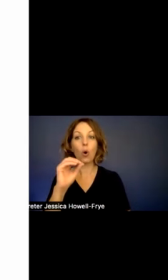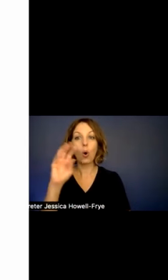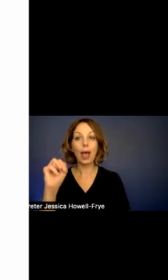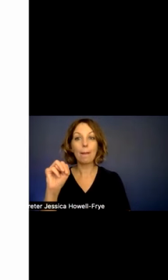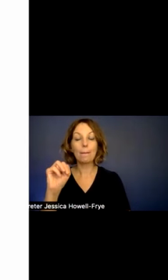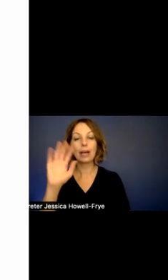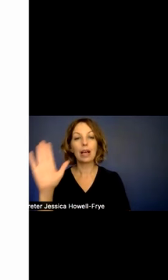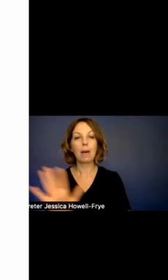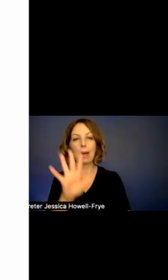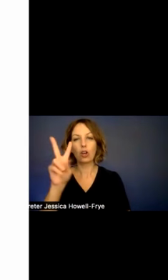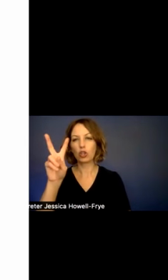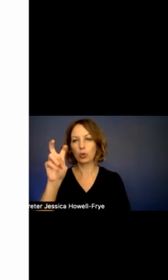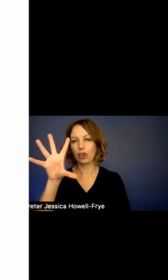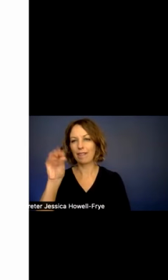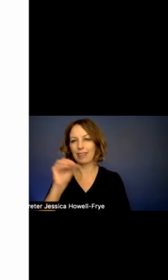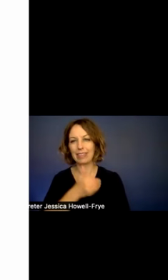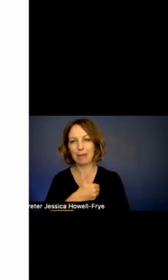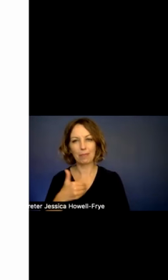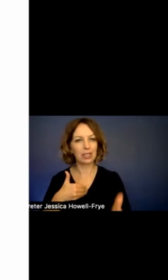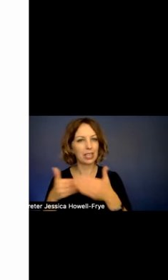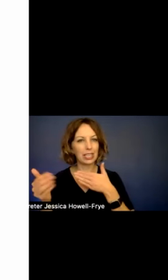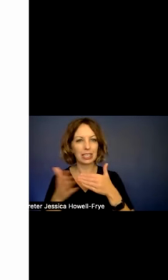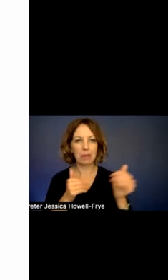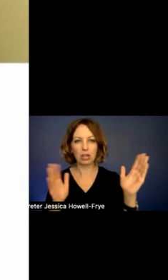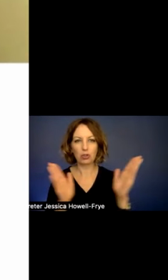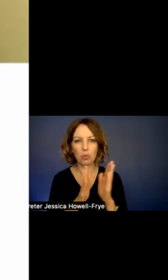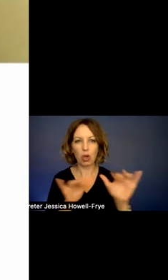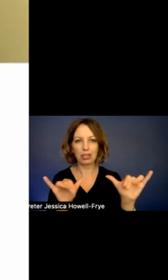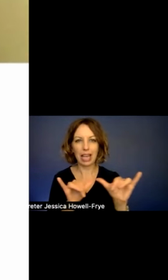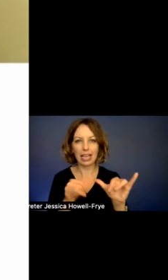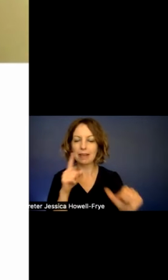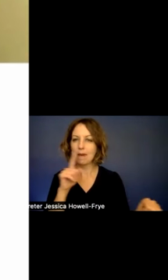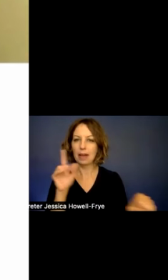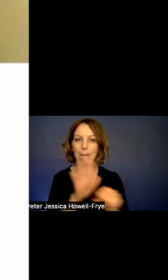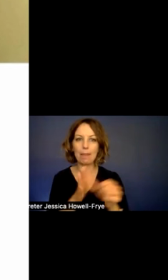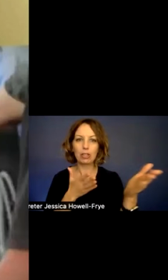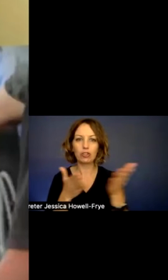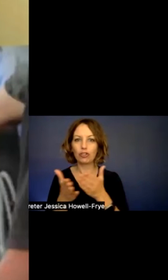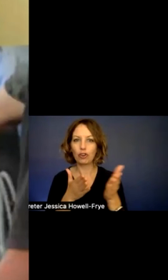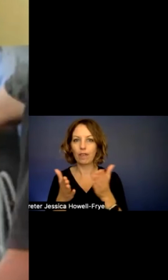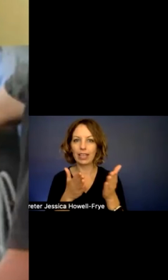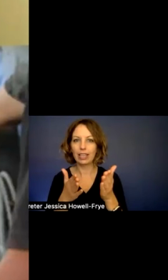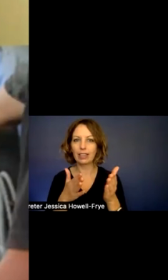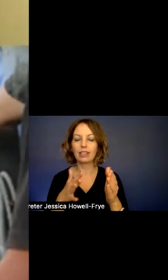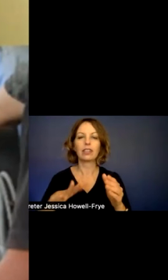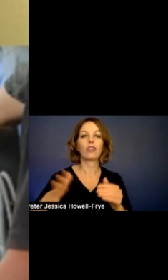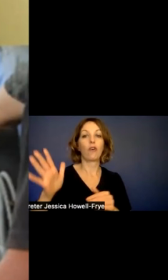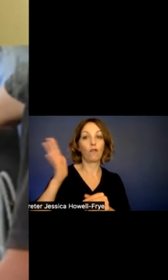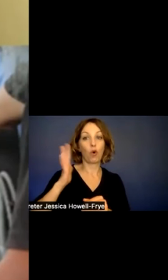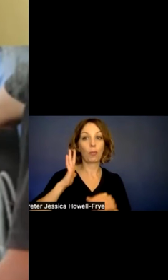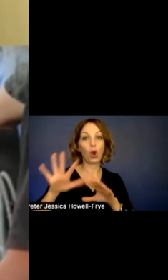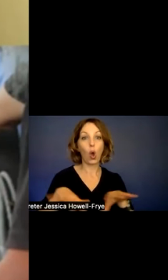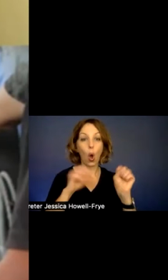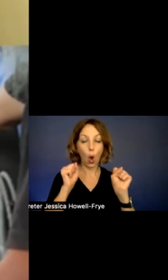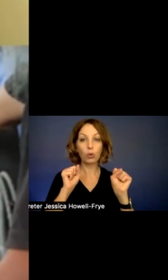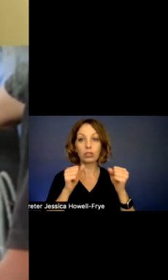members. Despite our small size, our commitment to serving the communities of our former host country remains strong.